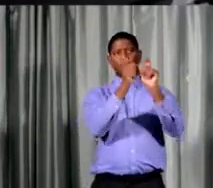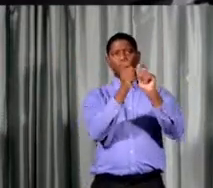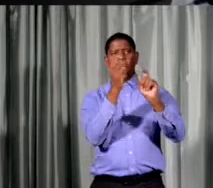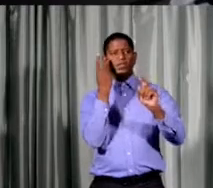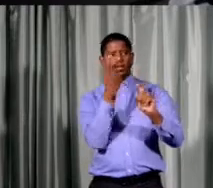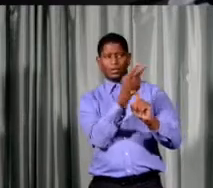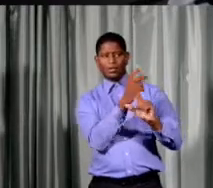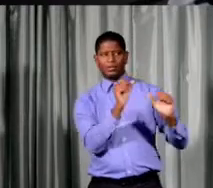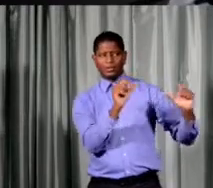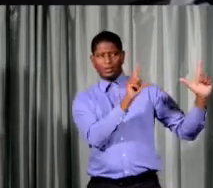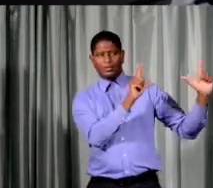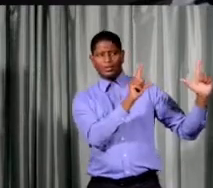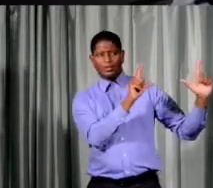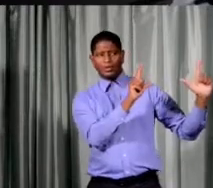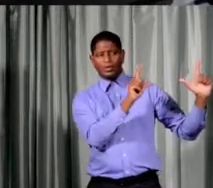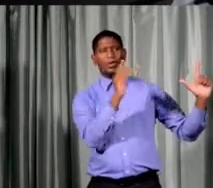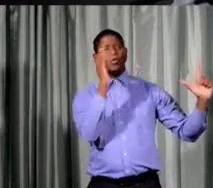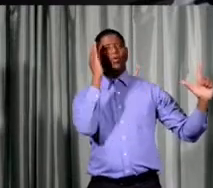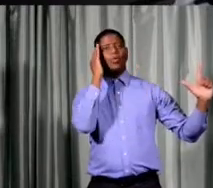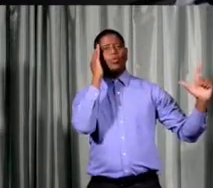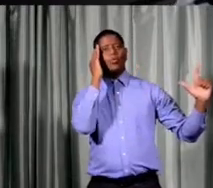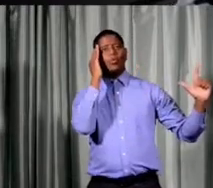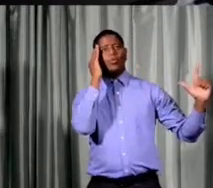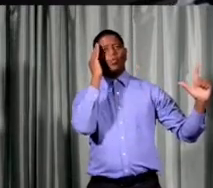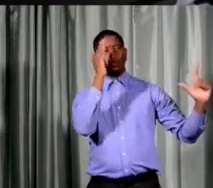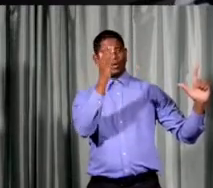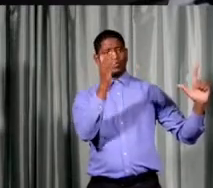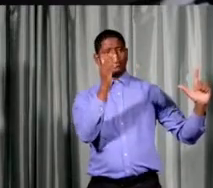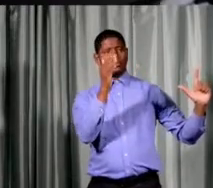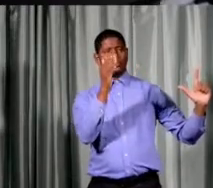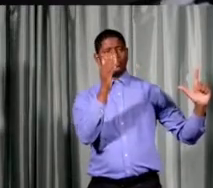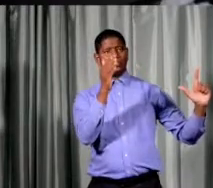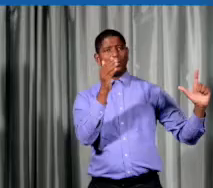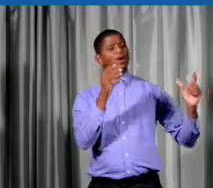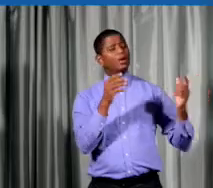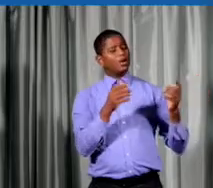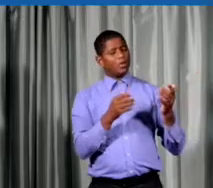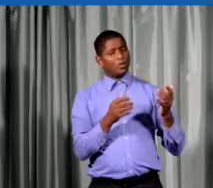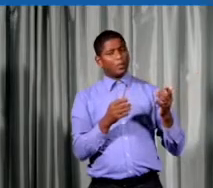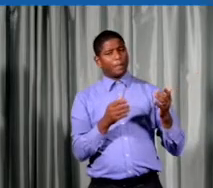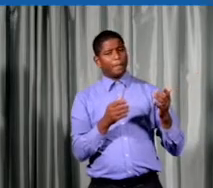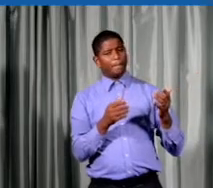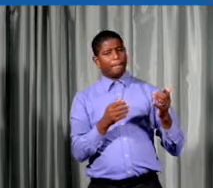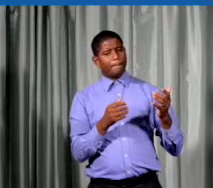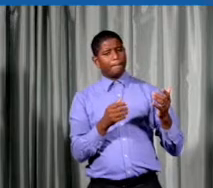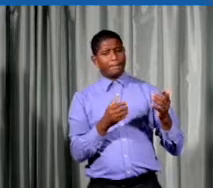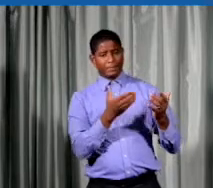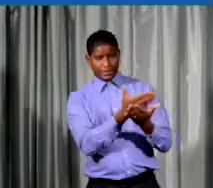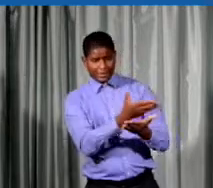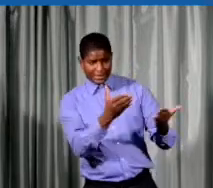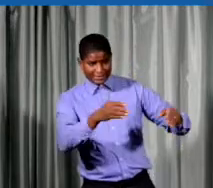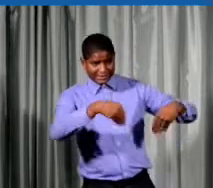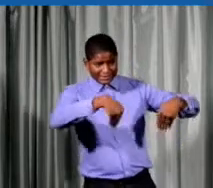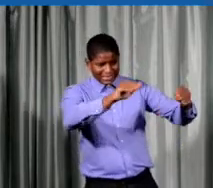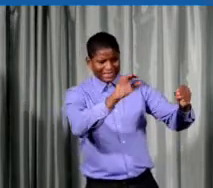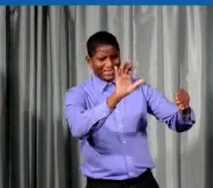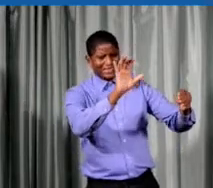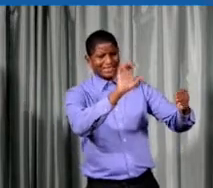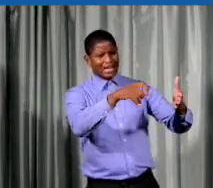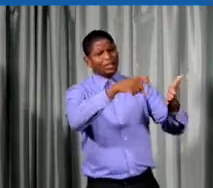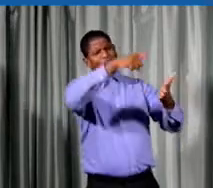cost of goods sold, some people have a problem with this term, 15th century. Cost of